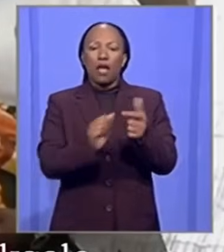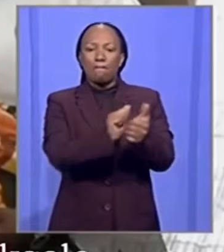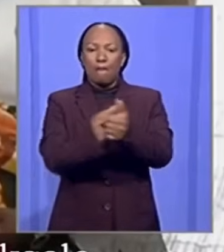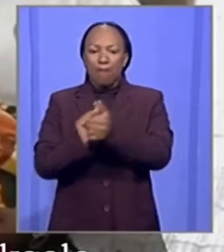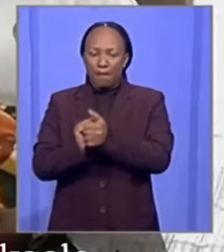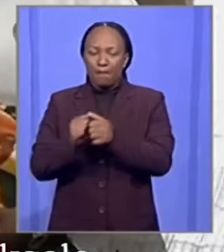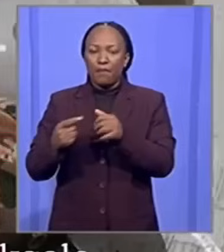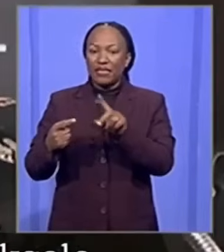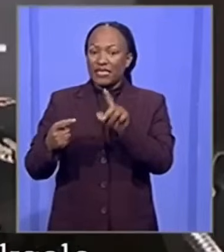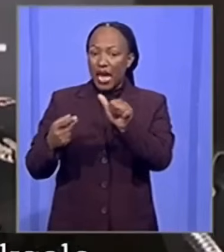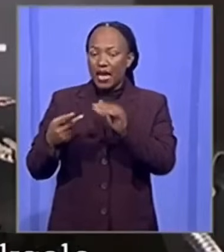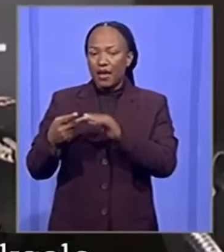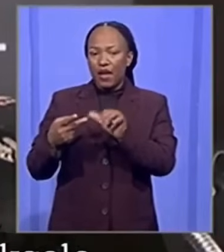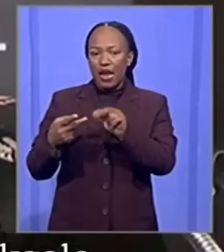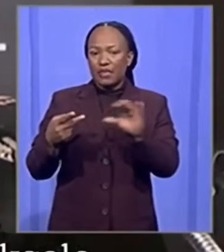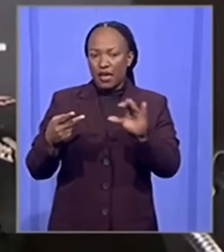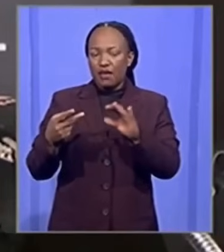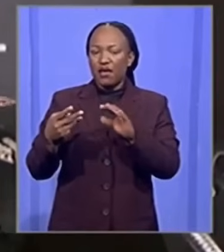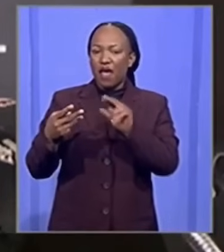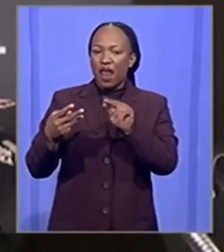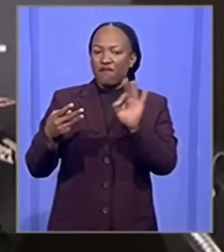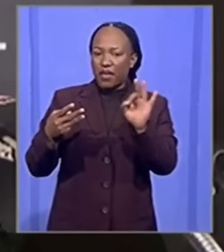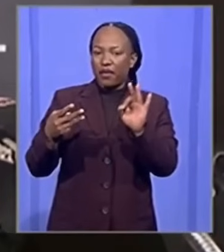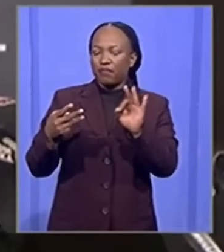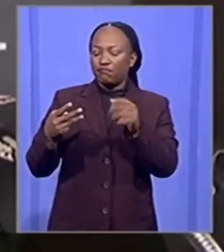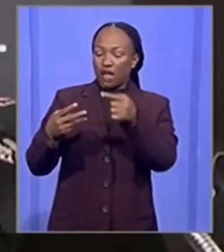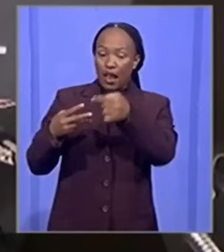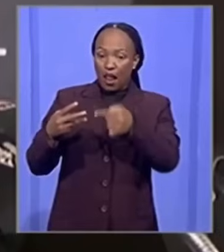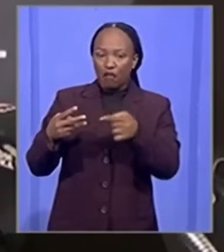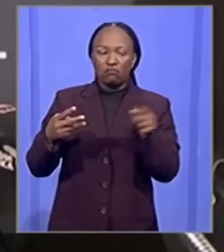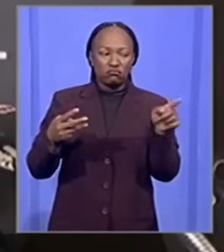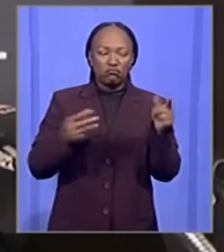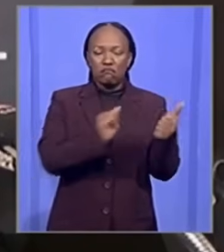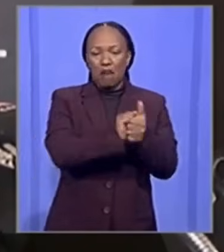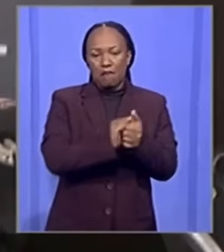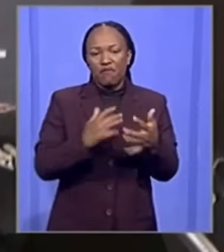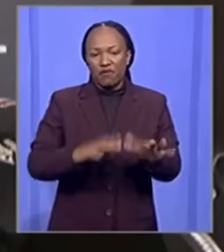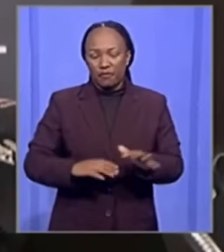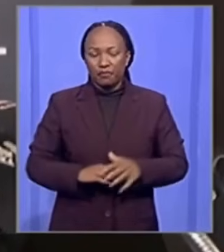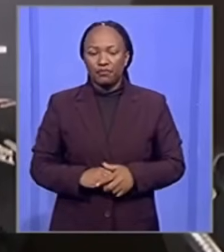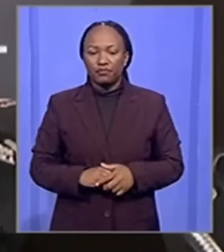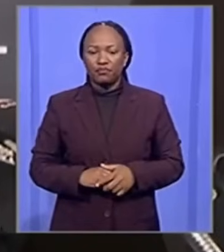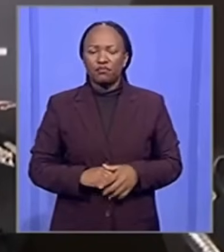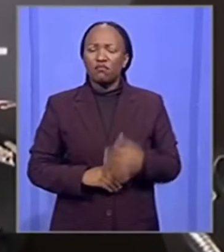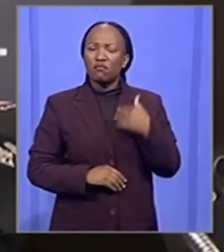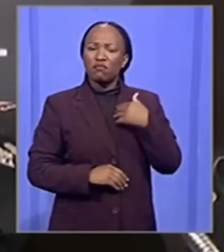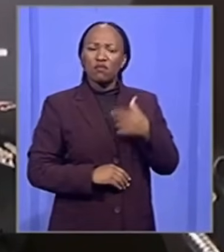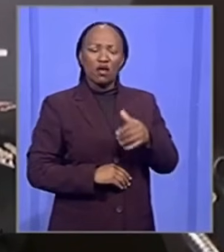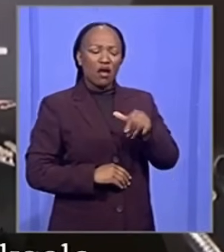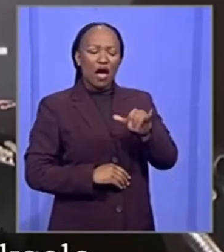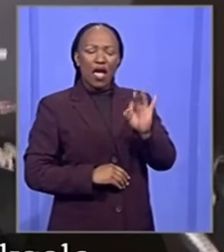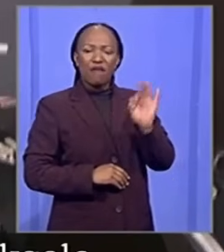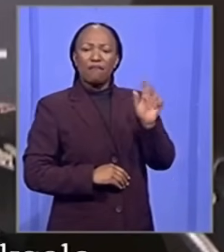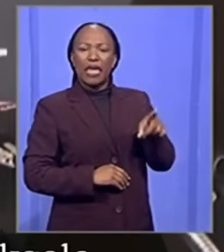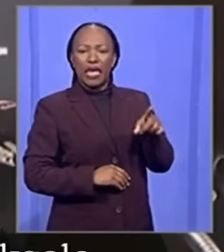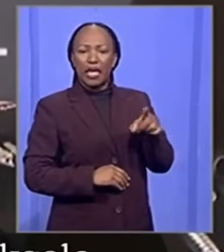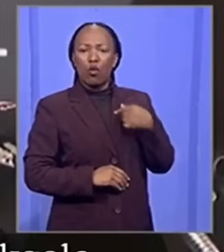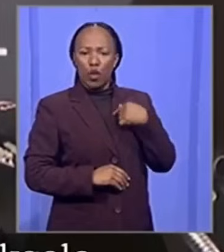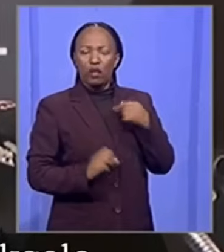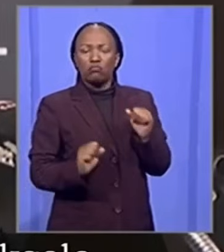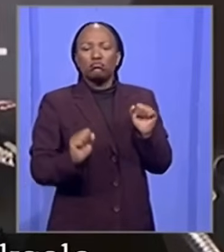NFP. The IFP has agreed to form part of the government of national